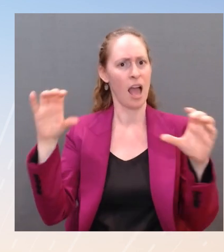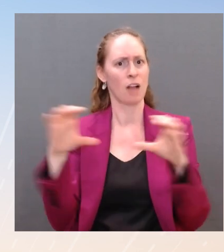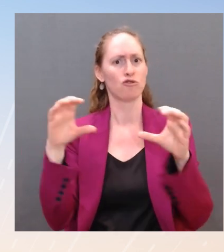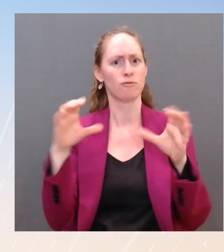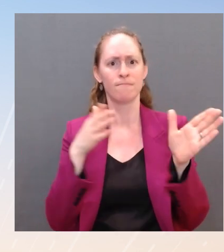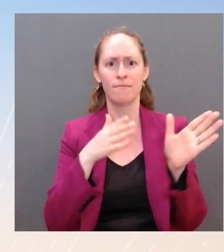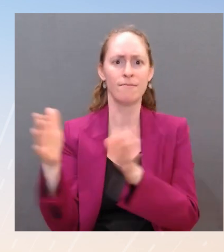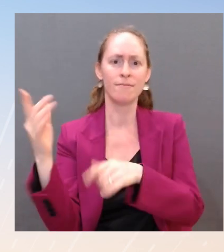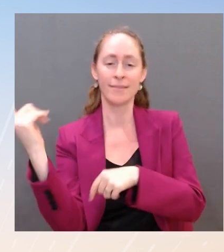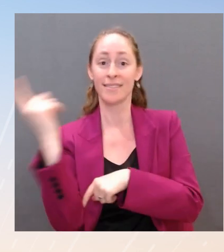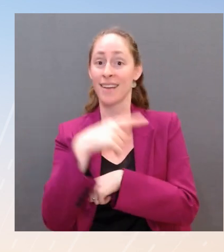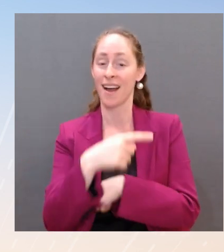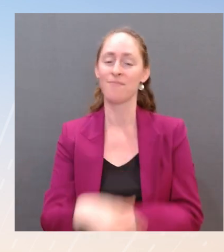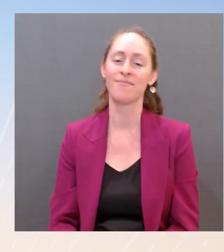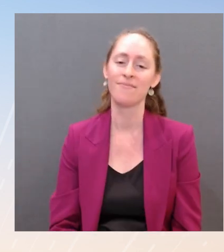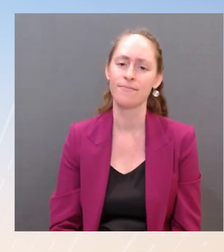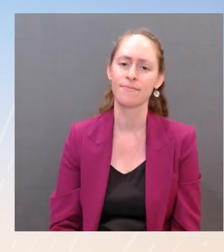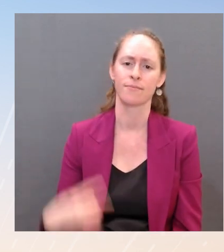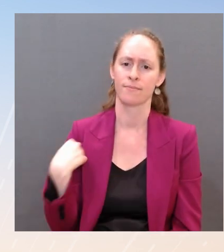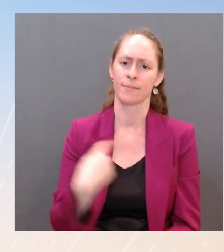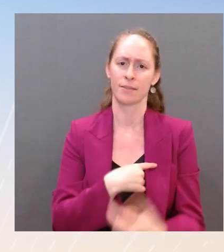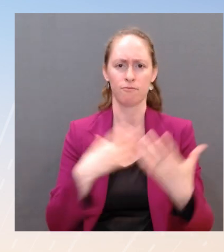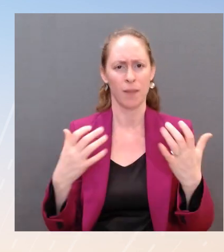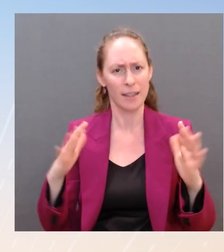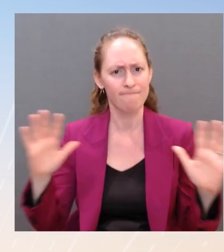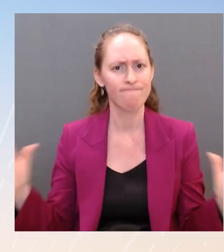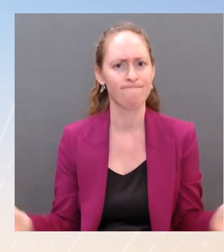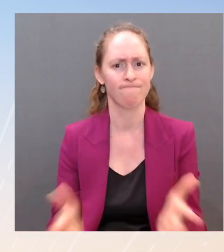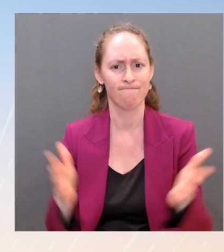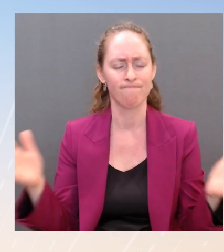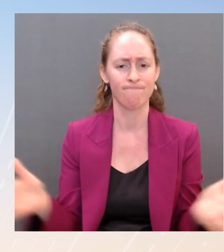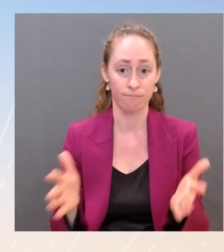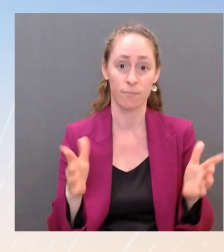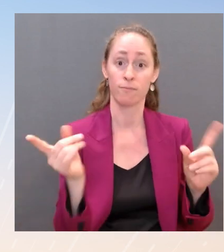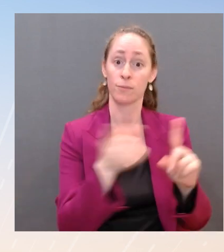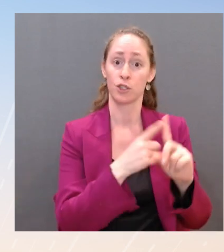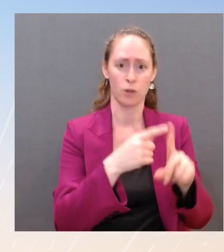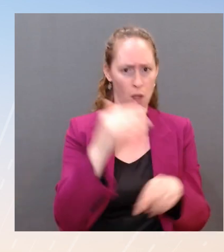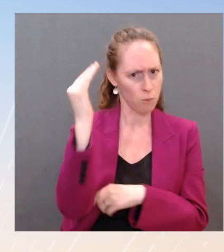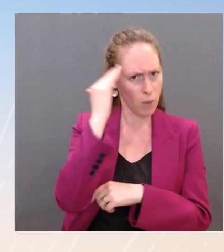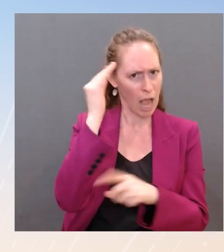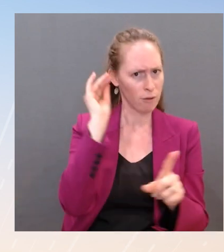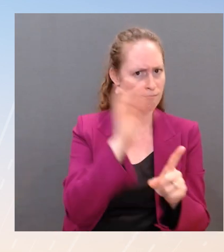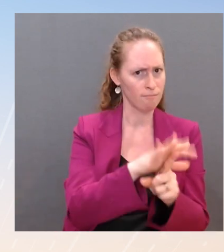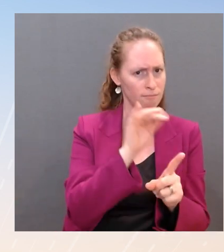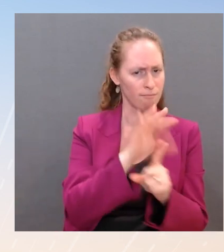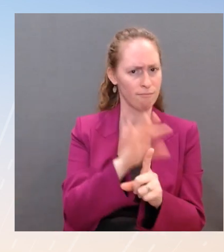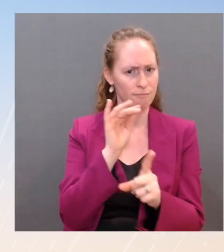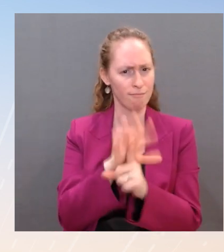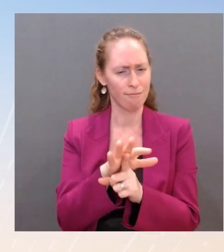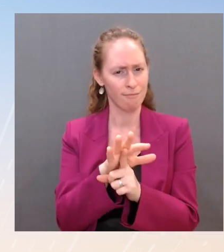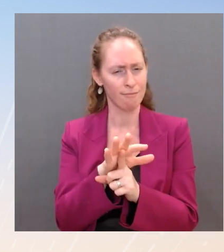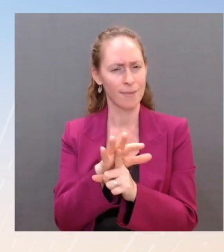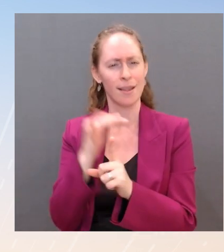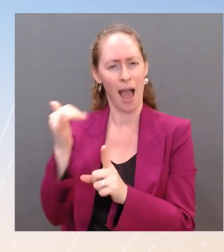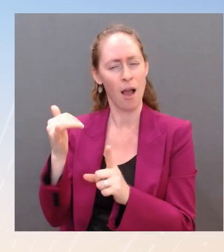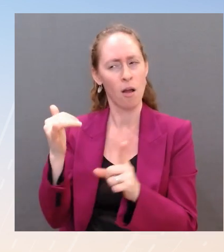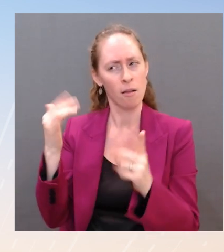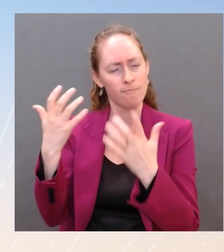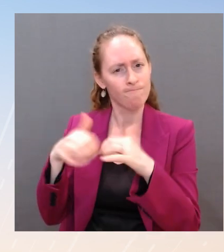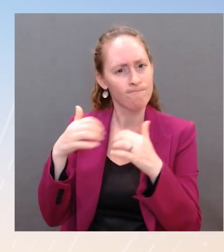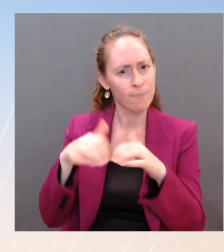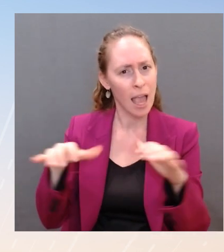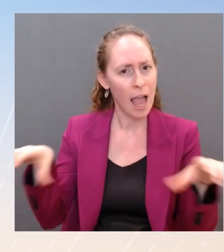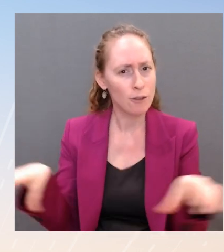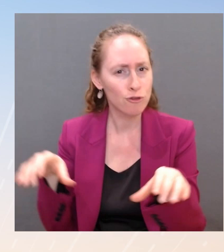from mental health awareness to mental health action. Taking action to support your mental health can be as routine as taking